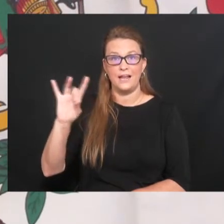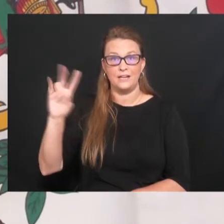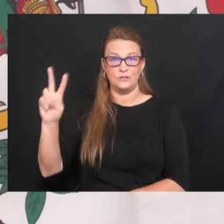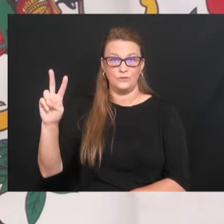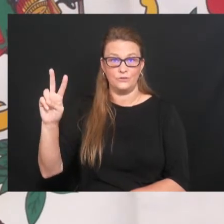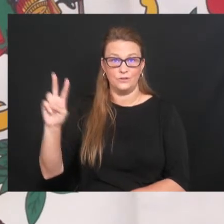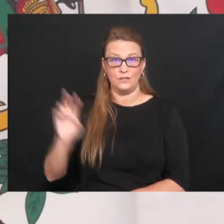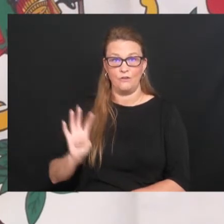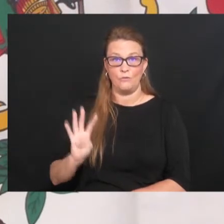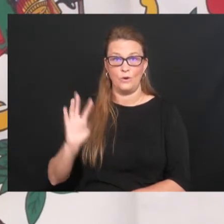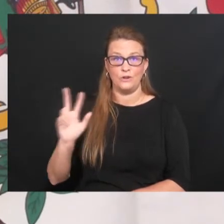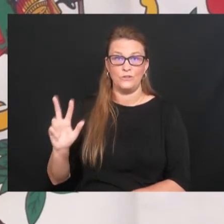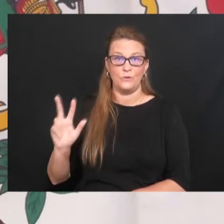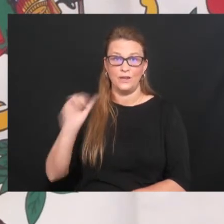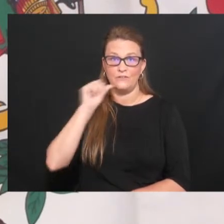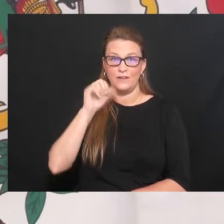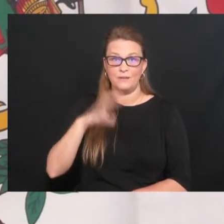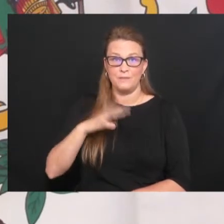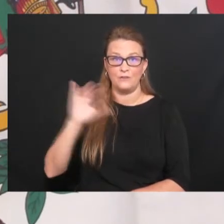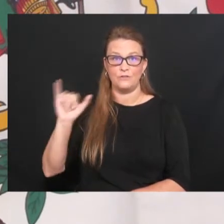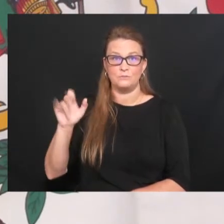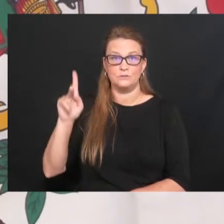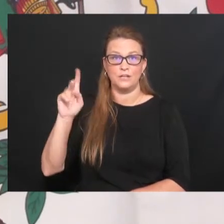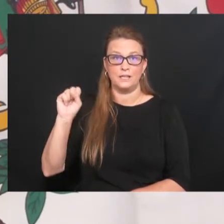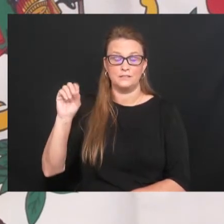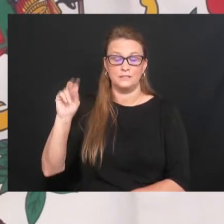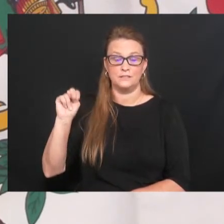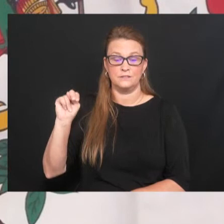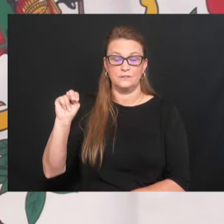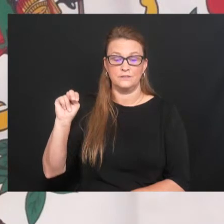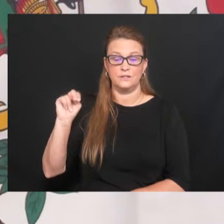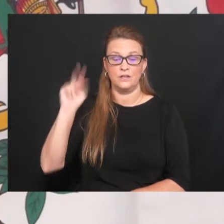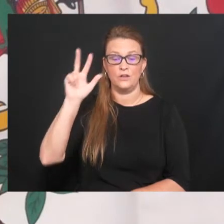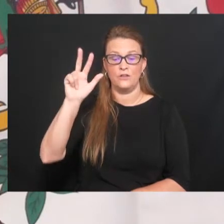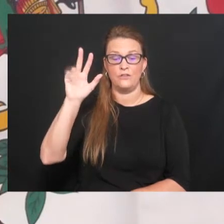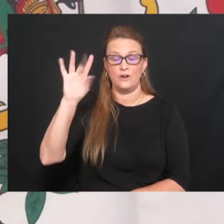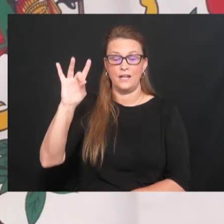death, a 43-year-old female from Jackson County. The